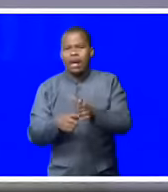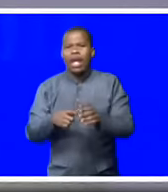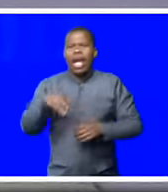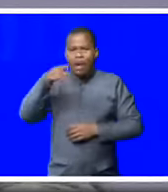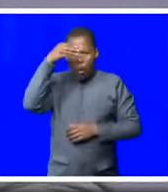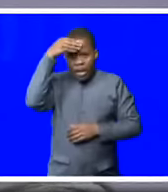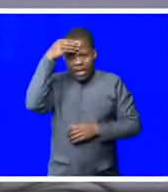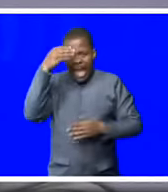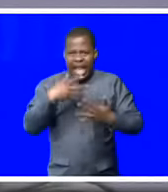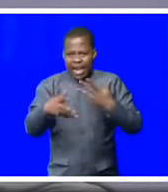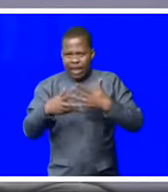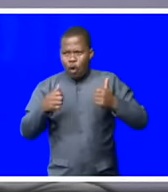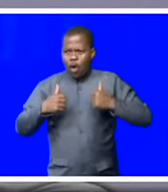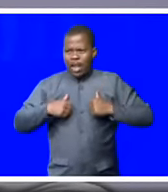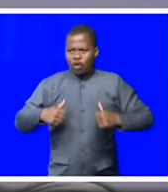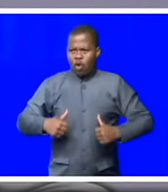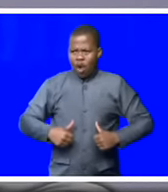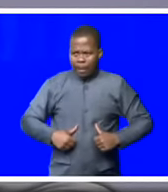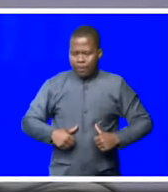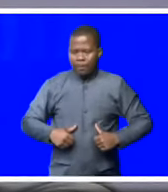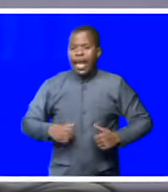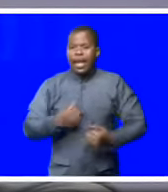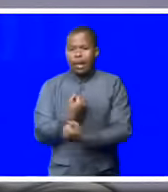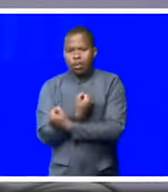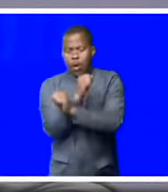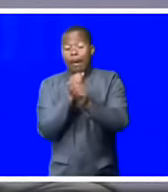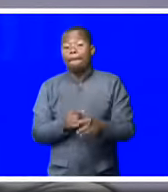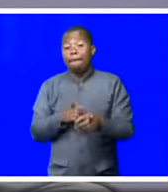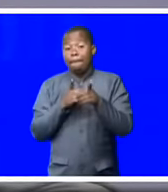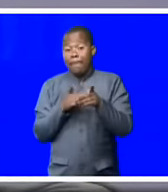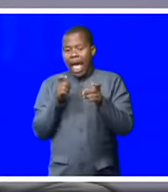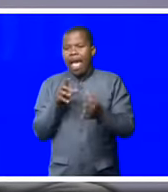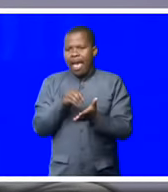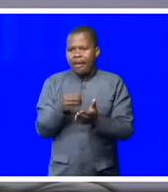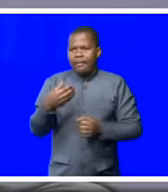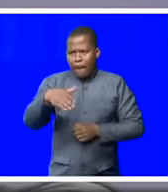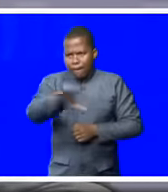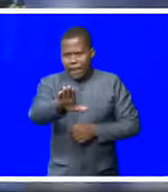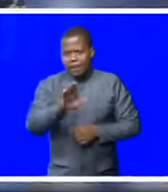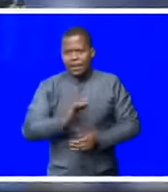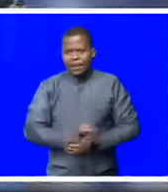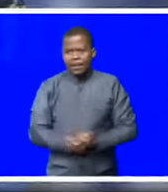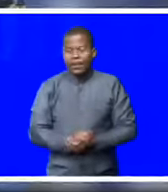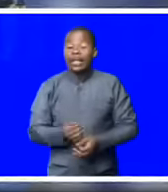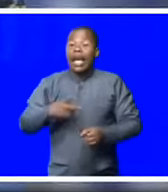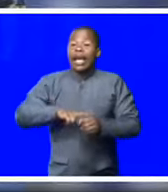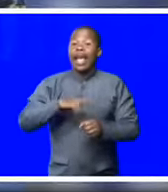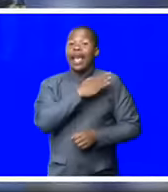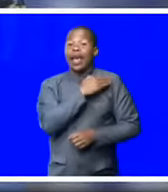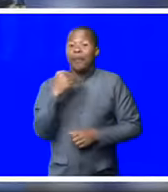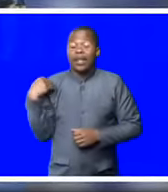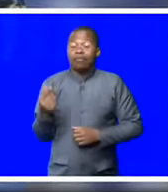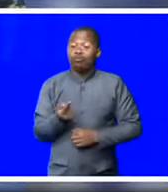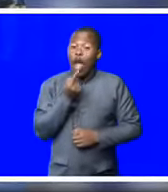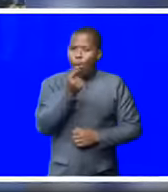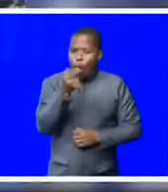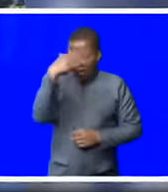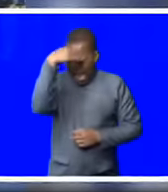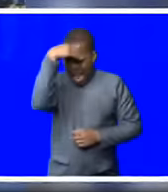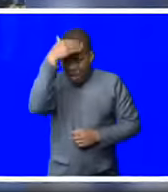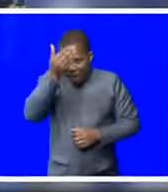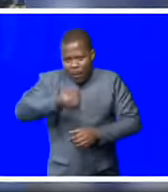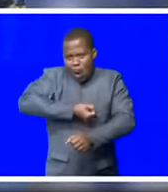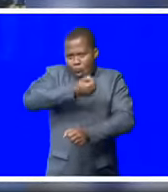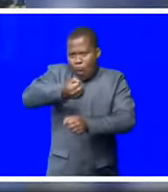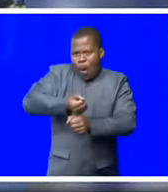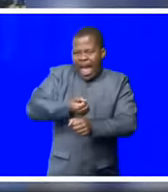instance, bulletproof vests and some equipment that they need with the new threat that they're having to deal with. Imvuna ithi uhulumende akahlali phansi kepha